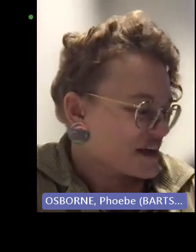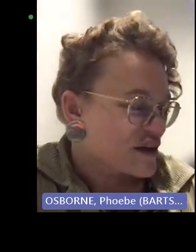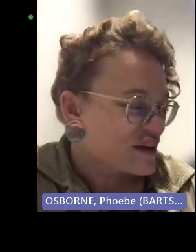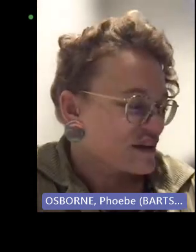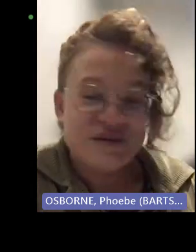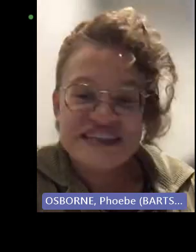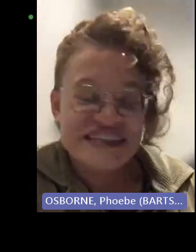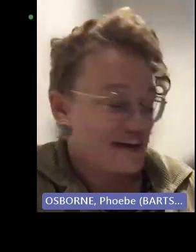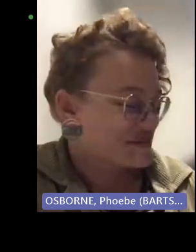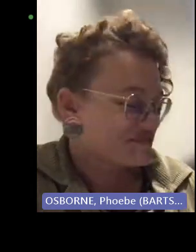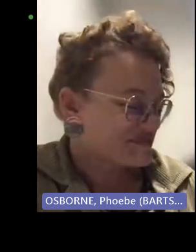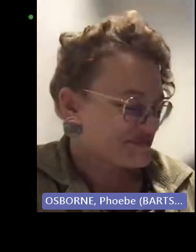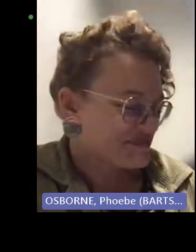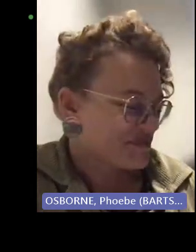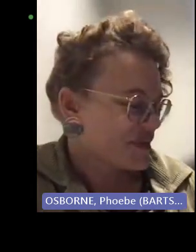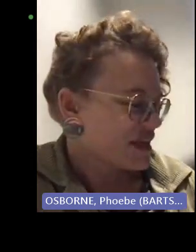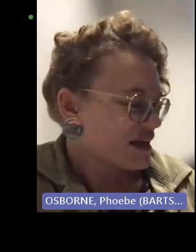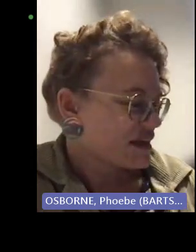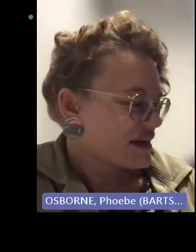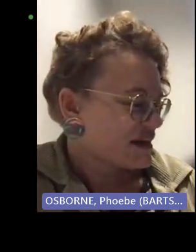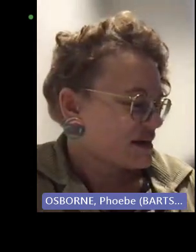And Jasper's Tail, the dog is deaf.